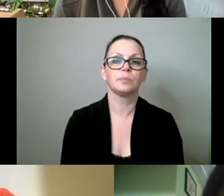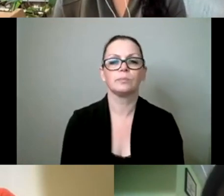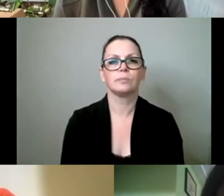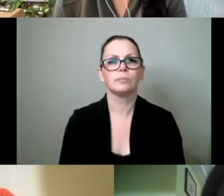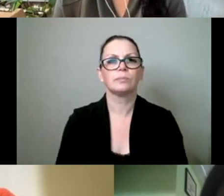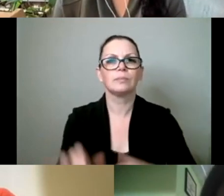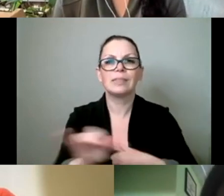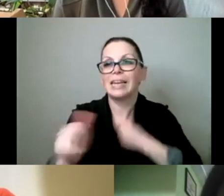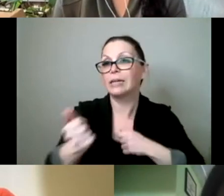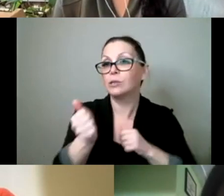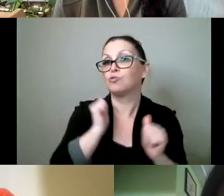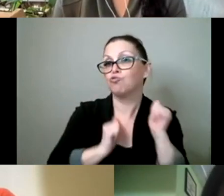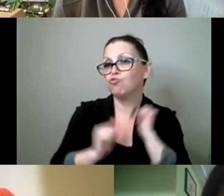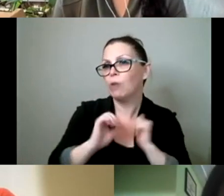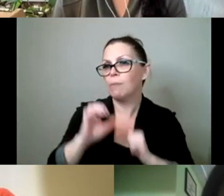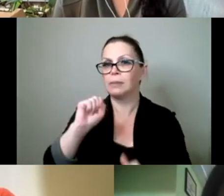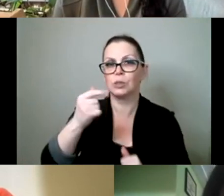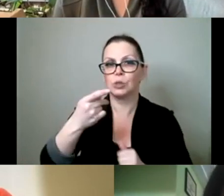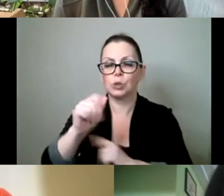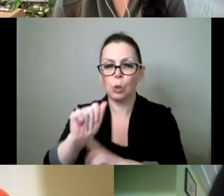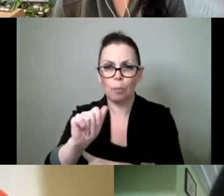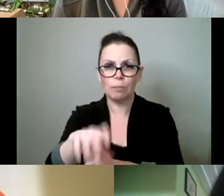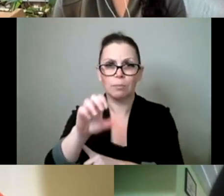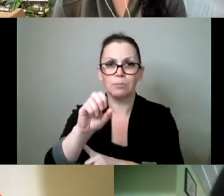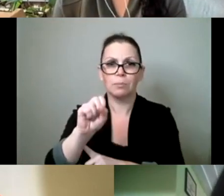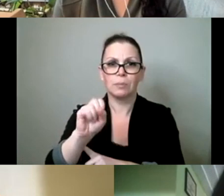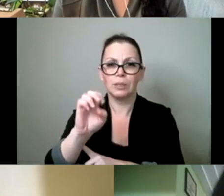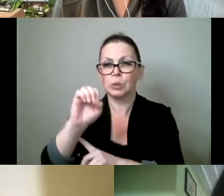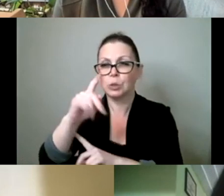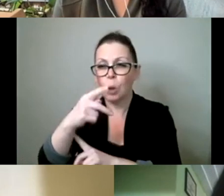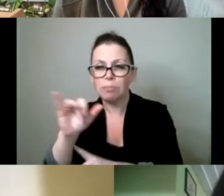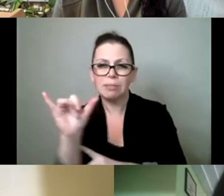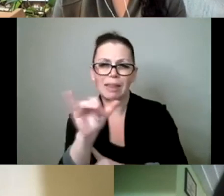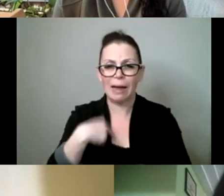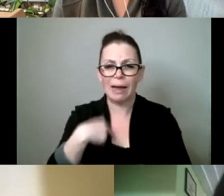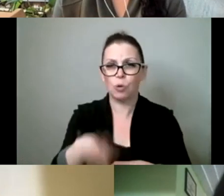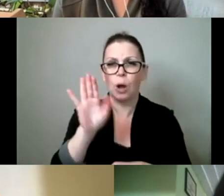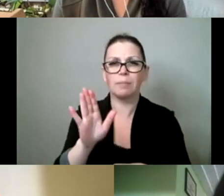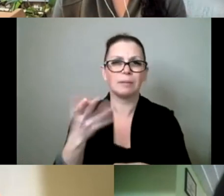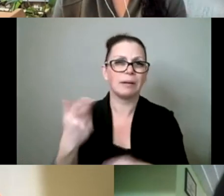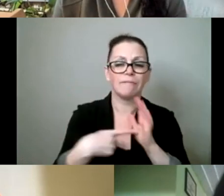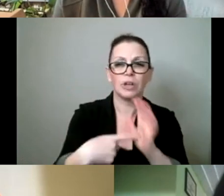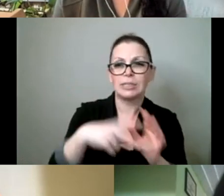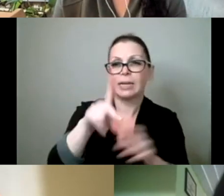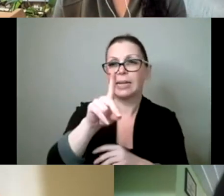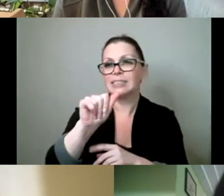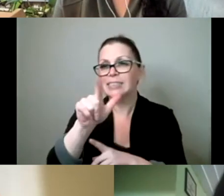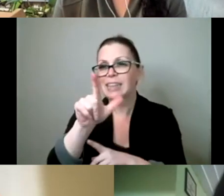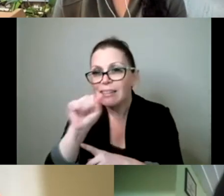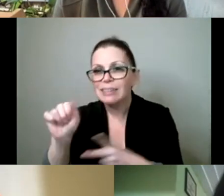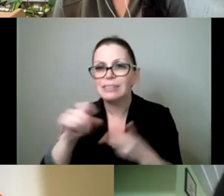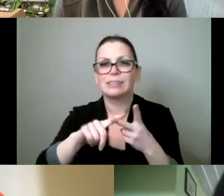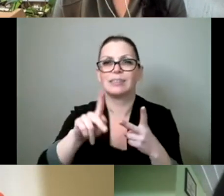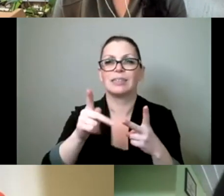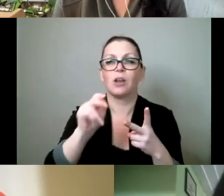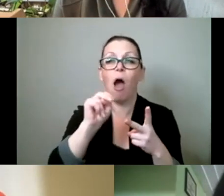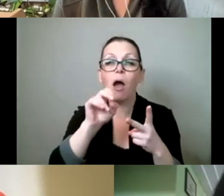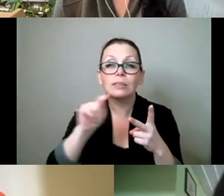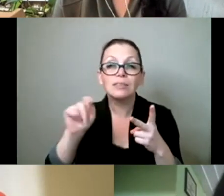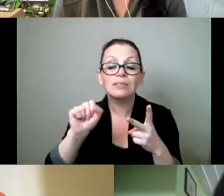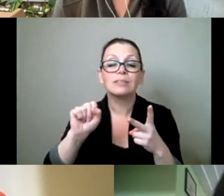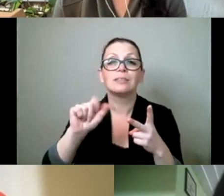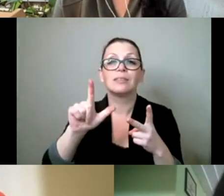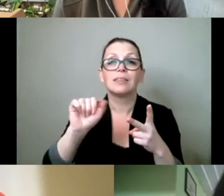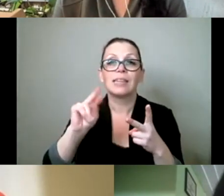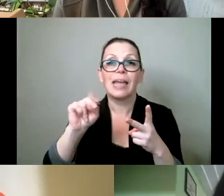the drama, like the soap dramas like you grew up on, like Knots Landing and stuff like that, Dallas and all that. And we're starting to do stuff like that.